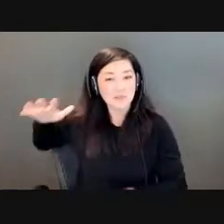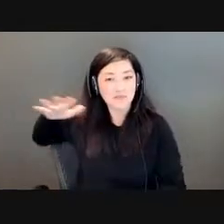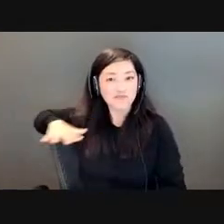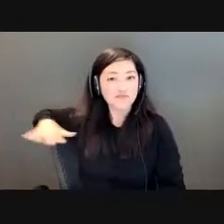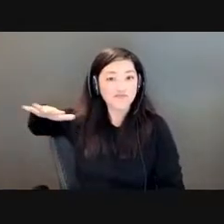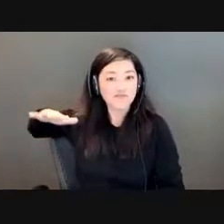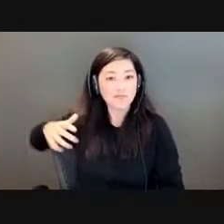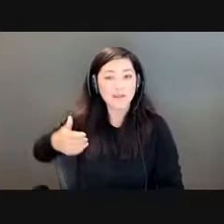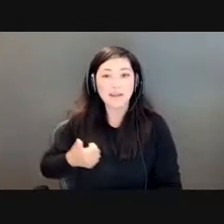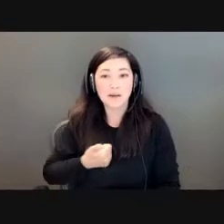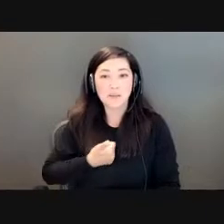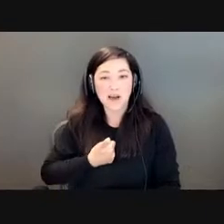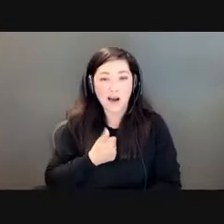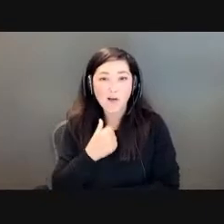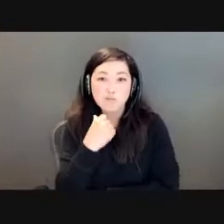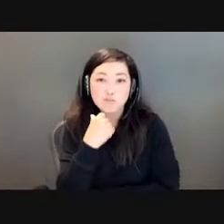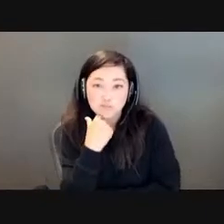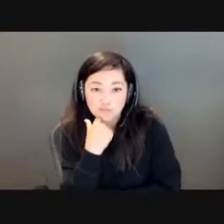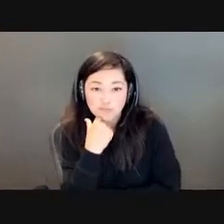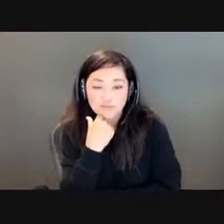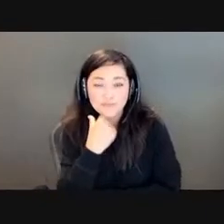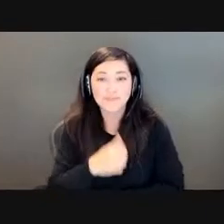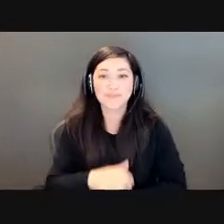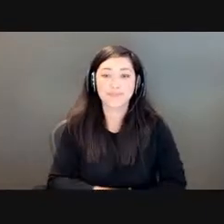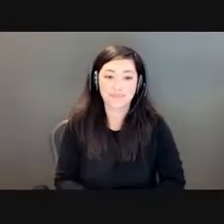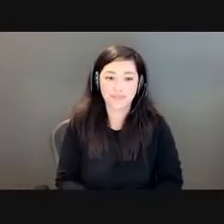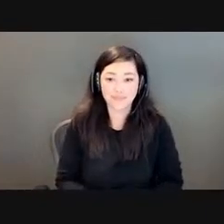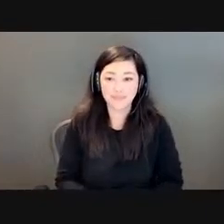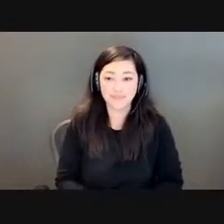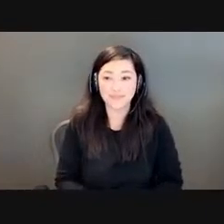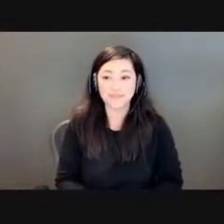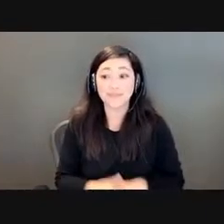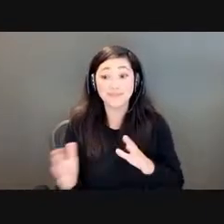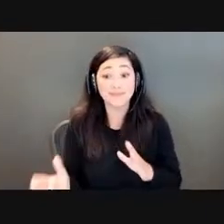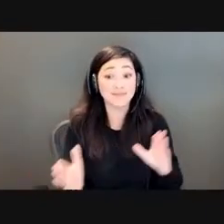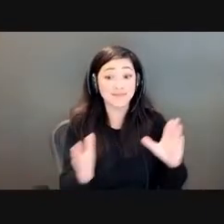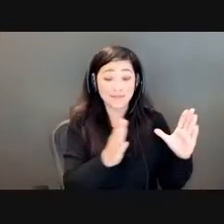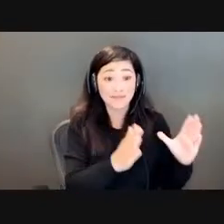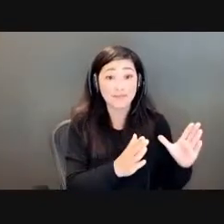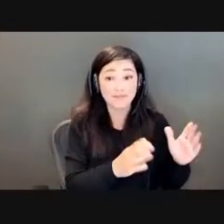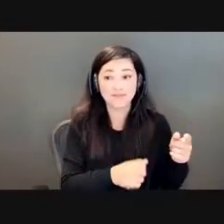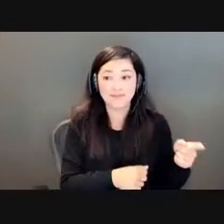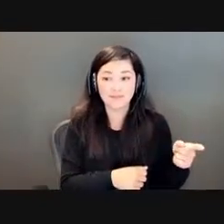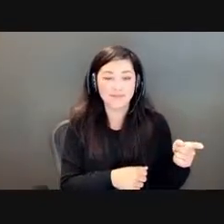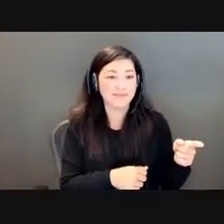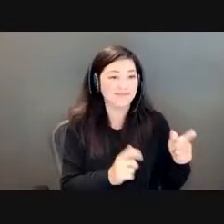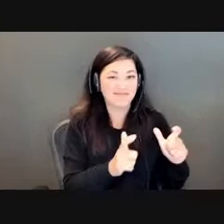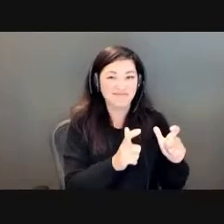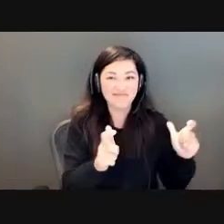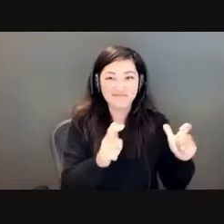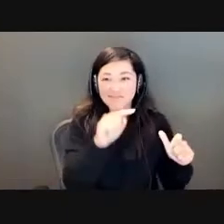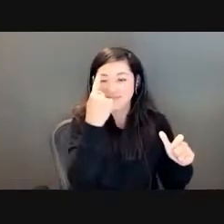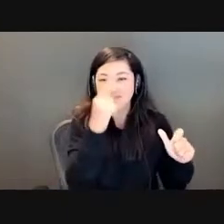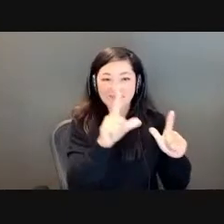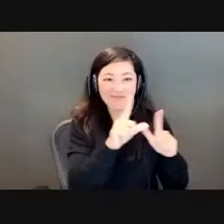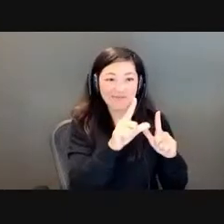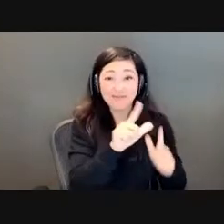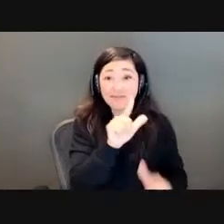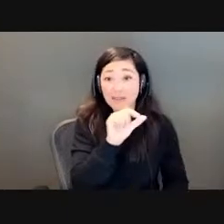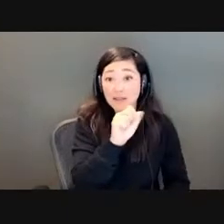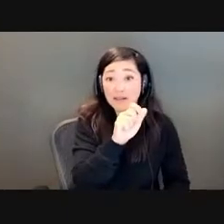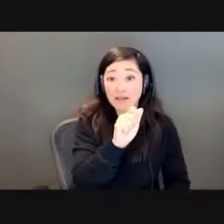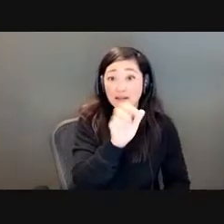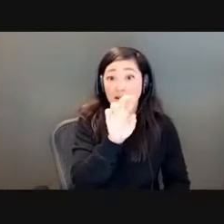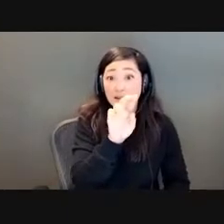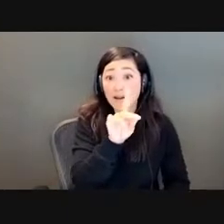leaning forward on my elbow with my hand resting on my chin. And it says in big black letters, Lisa Franks,